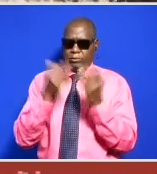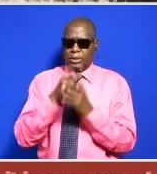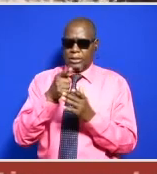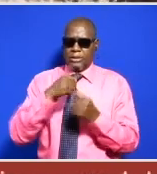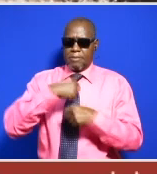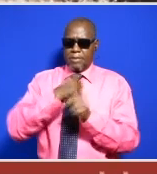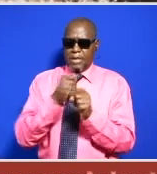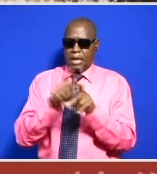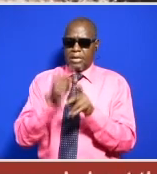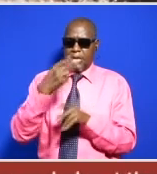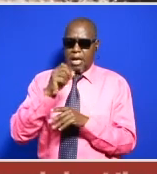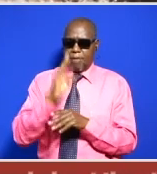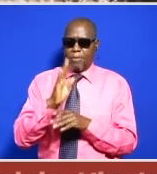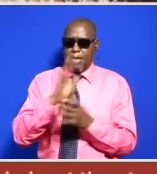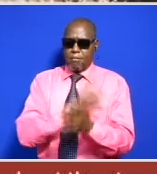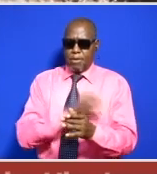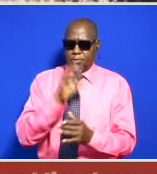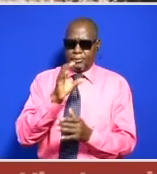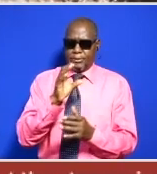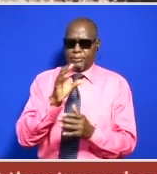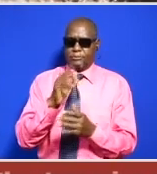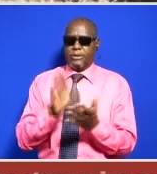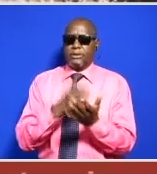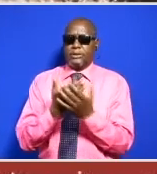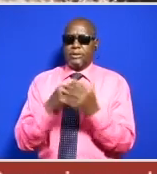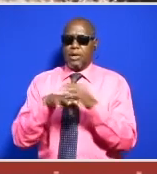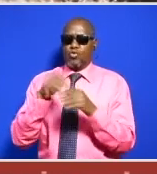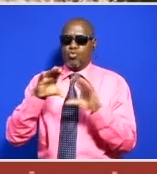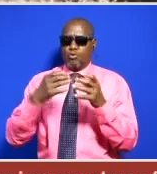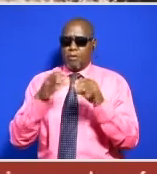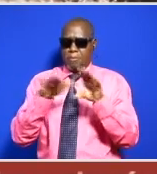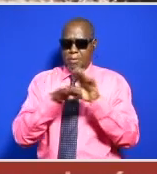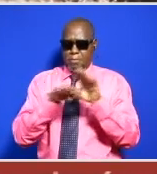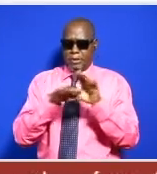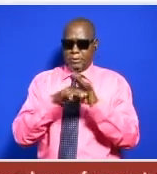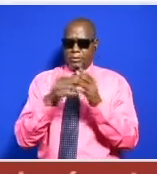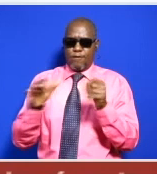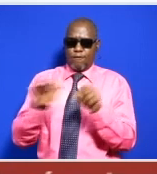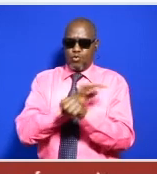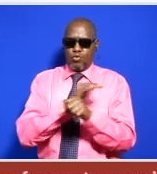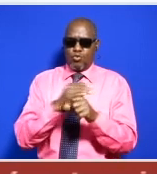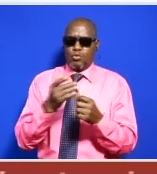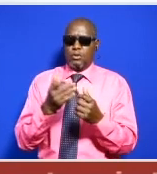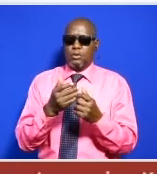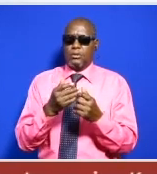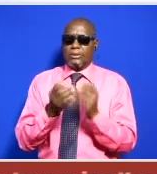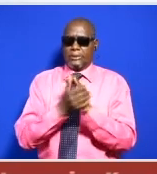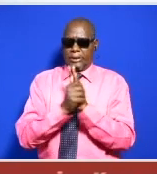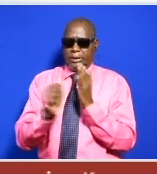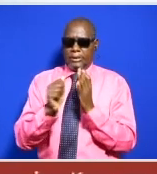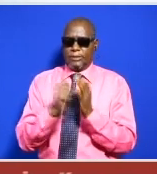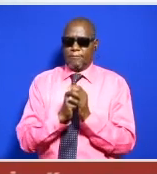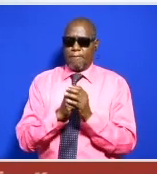of empowerment, enriching the lives of the community members and unlocking their full potential. We partnered with